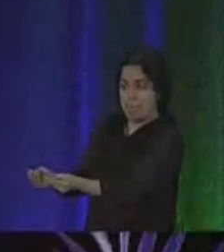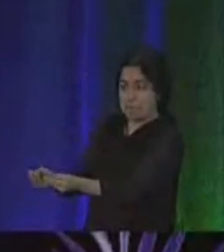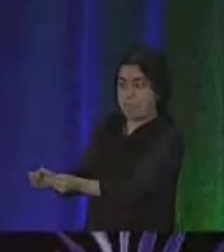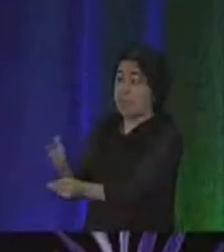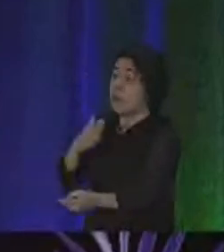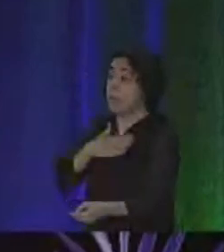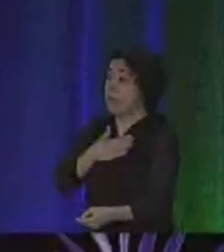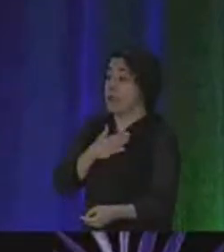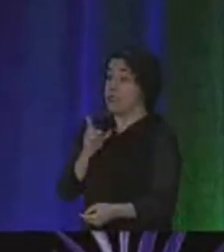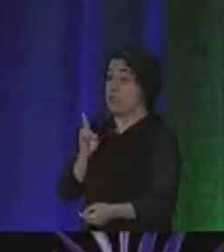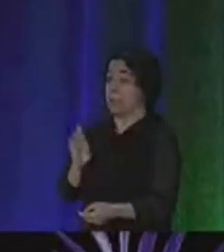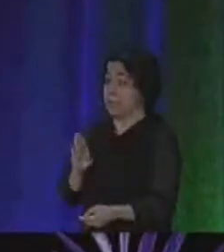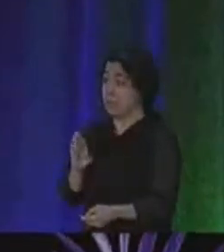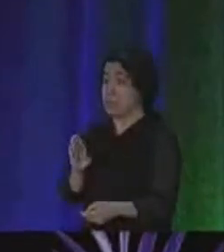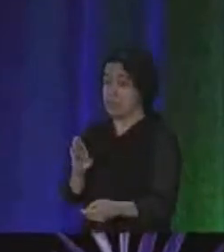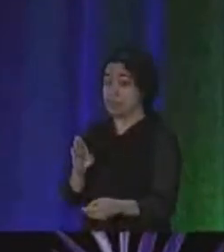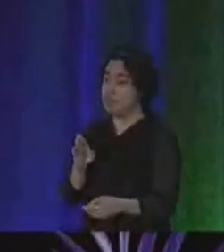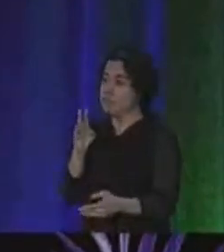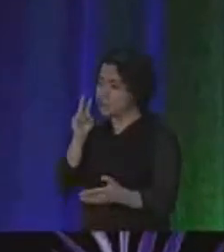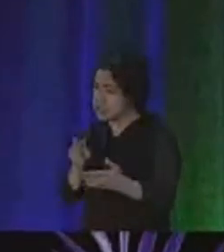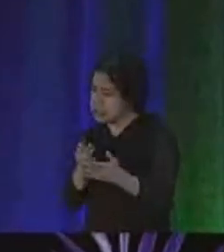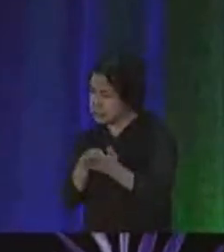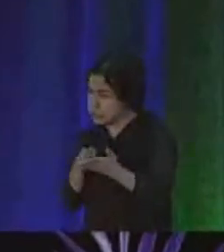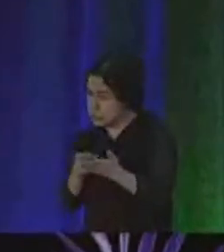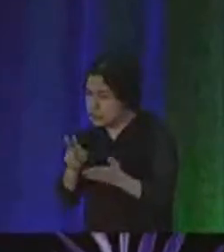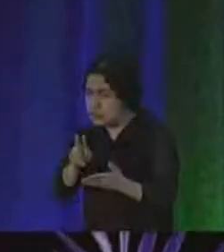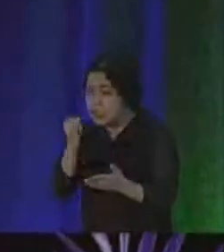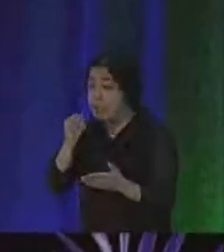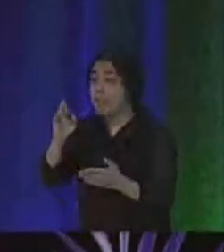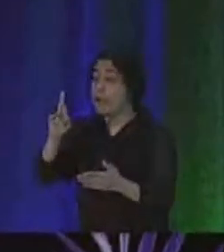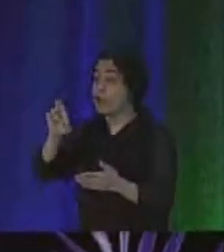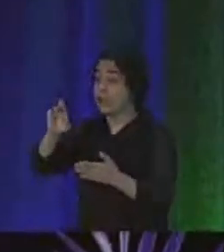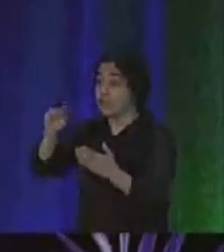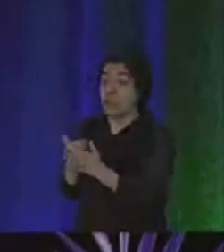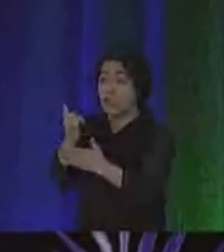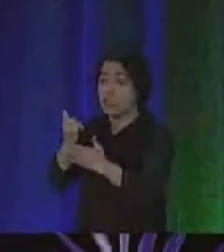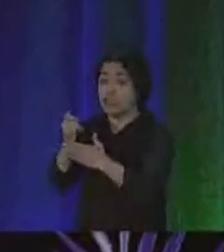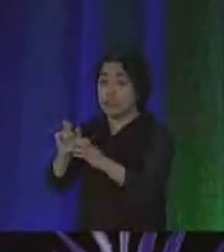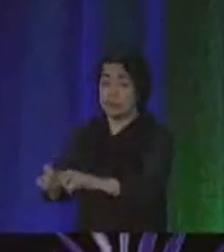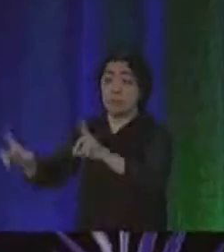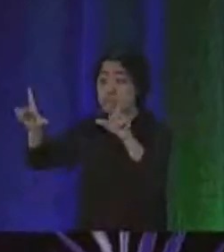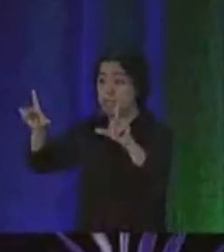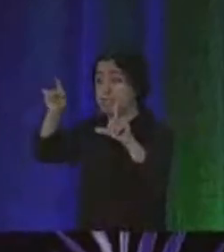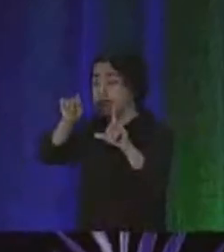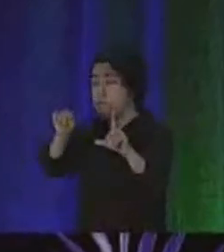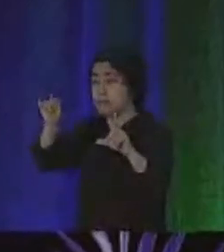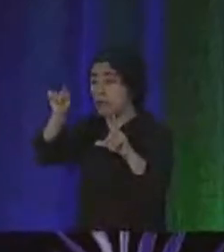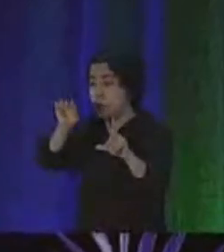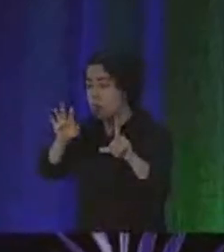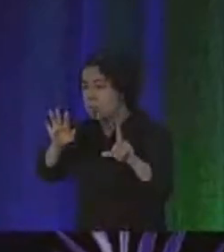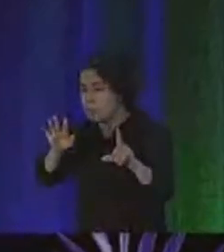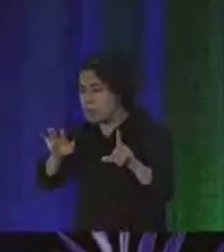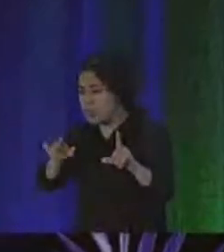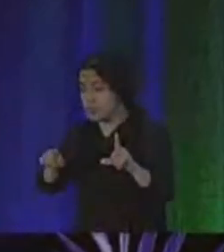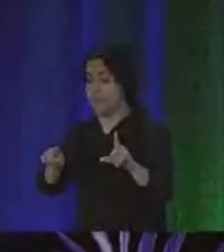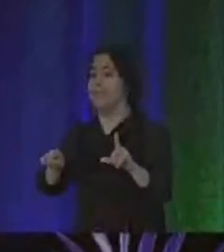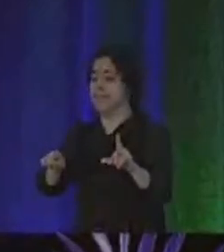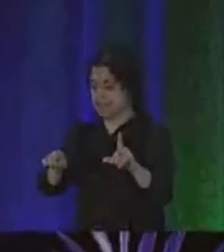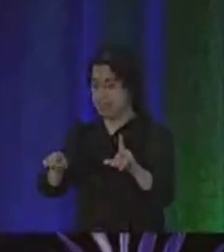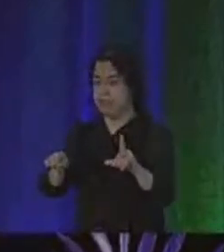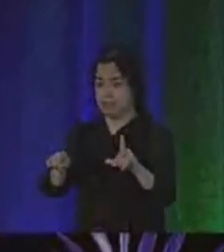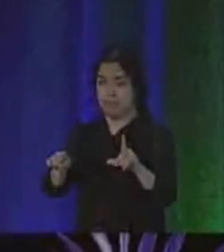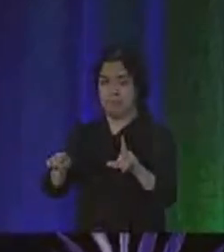My database is the source of truth. So if I refresh, this should change. And when I refresh,